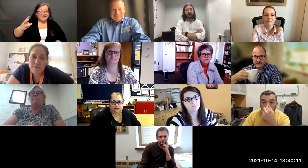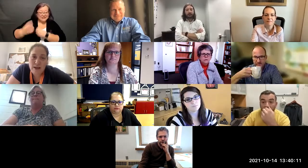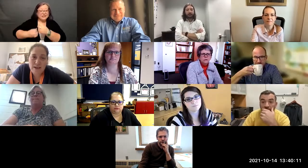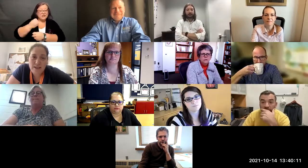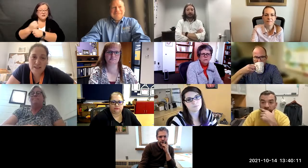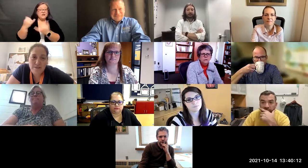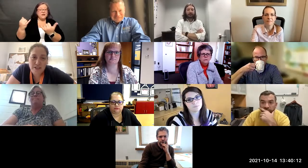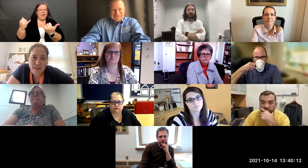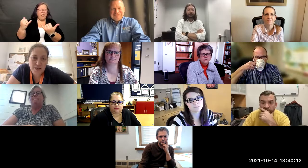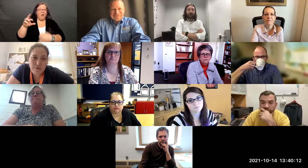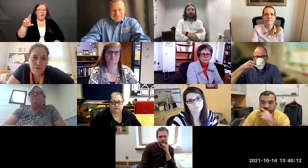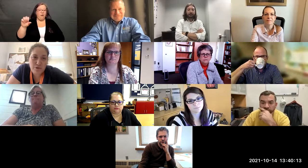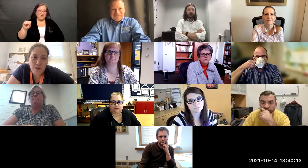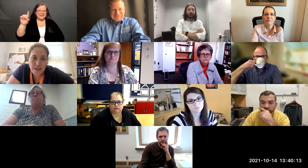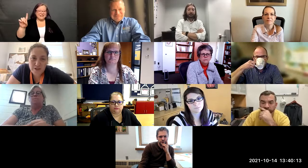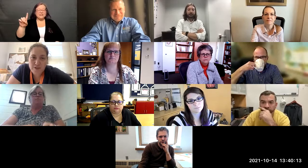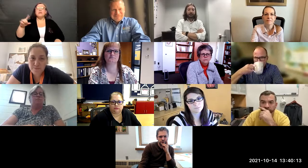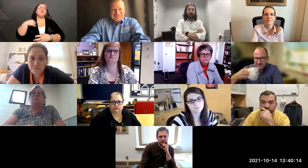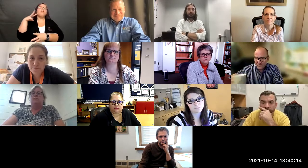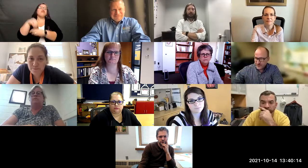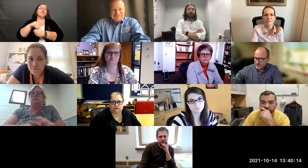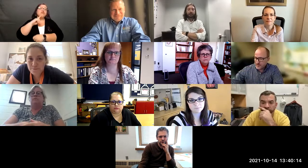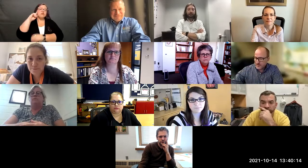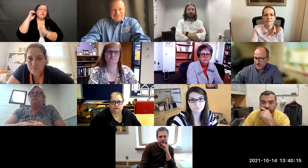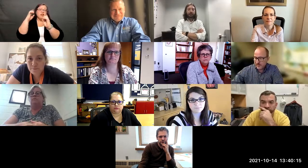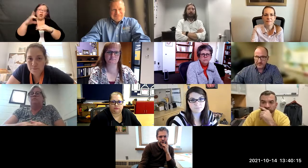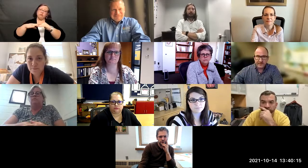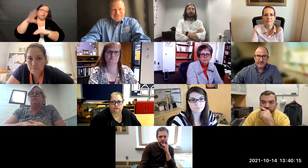but have been in deaf education for over 20 years.